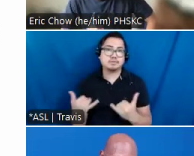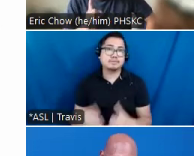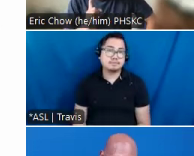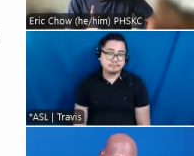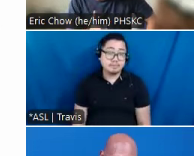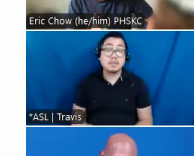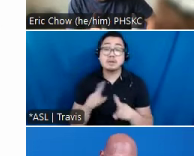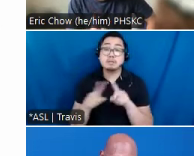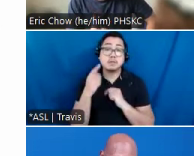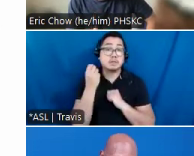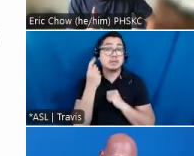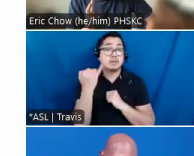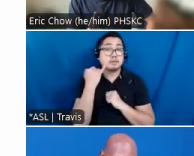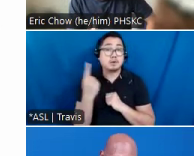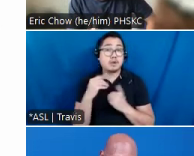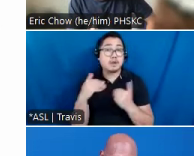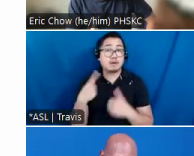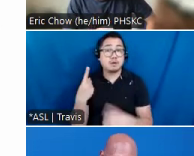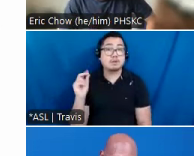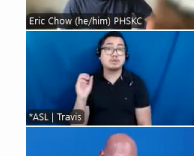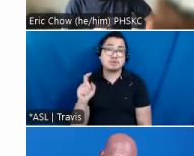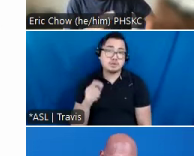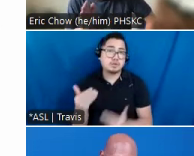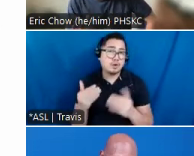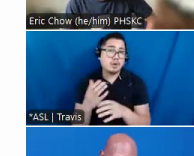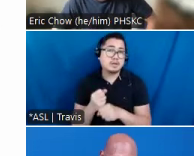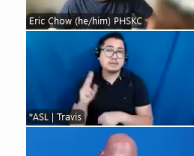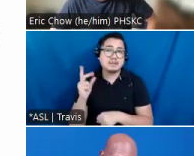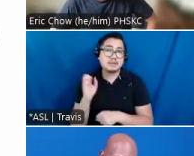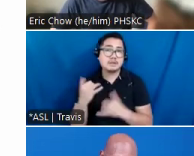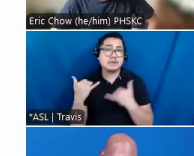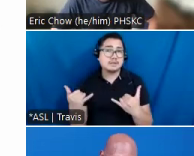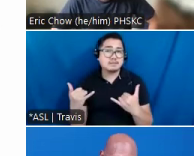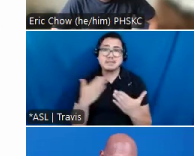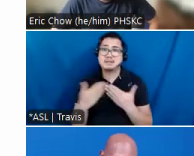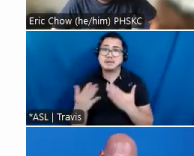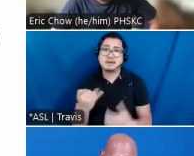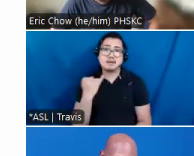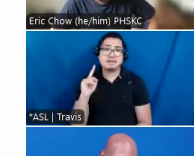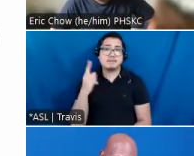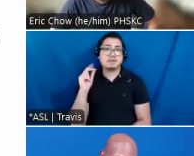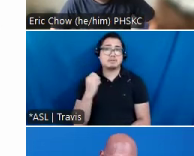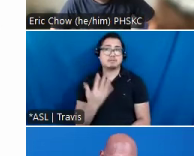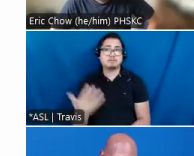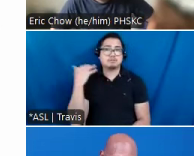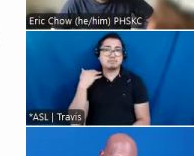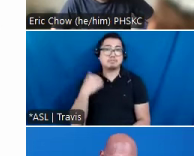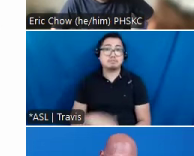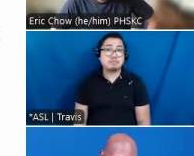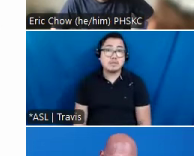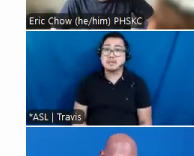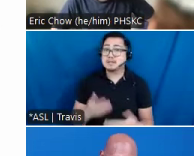However, Okay. if you only had 1 dose, you should get your second dose now, even if your last dose was a long time ago. Even if it was